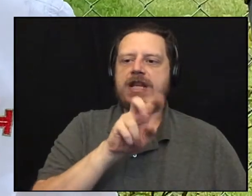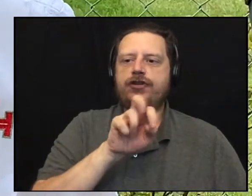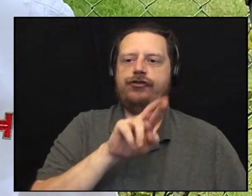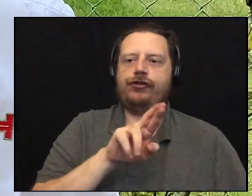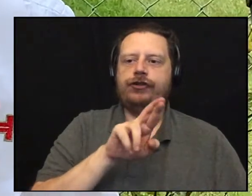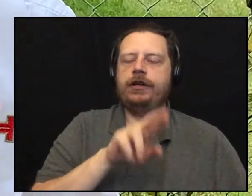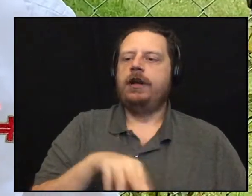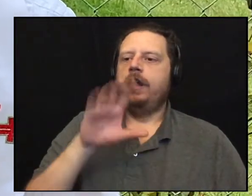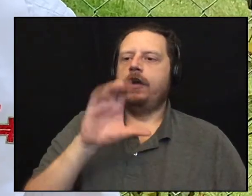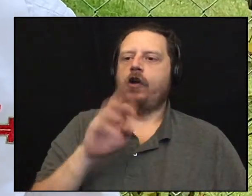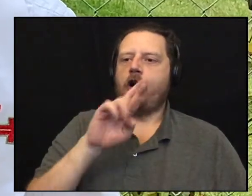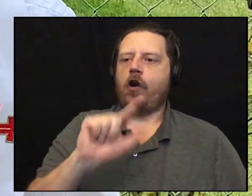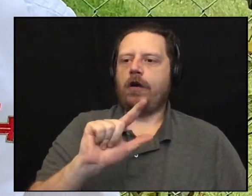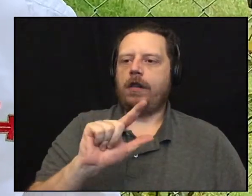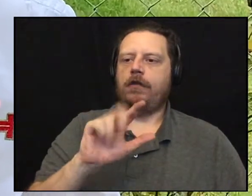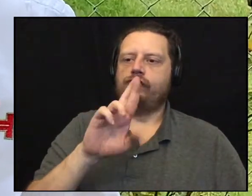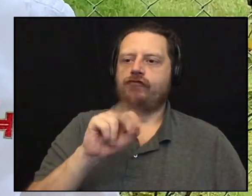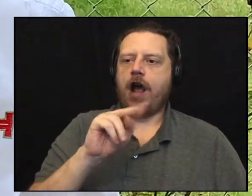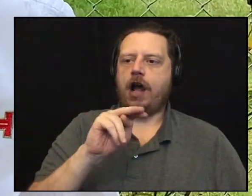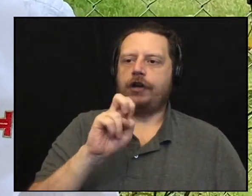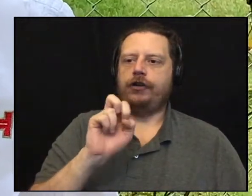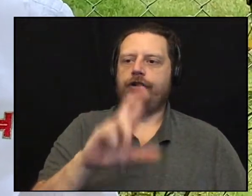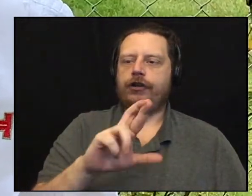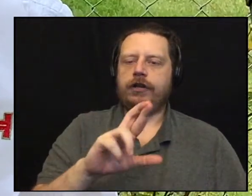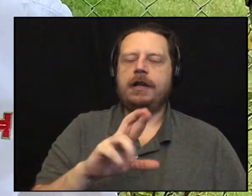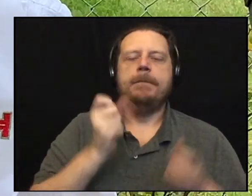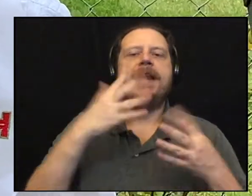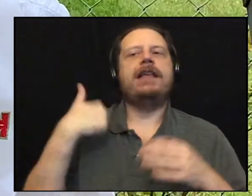Rahner, who many of us were exposed to in the seminary,